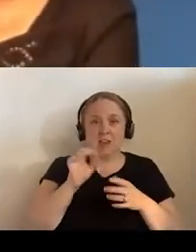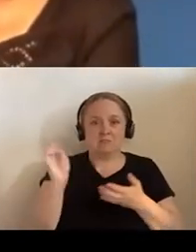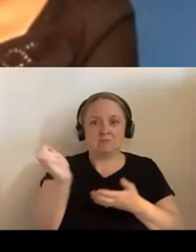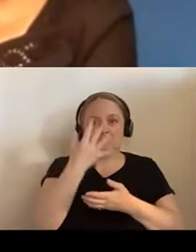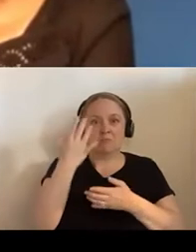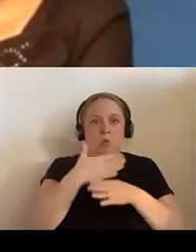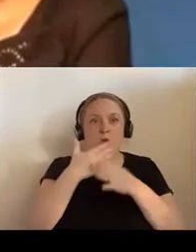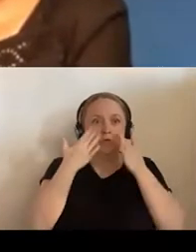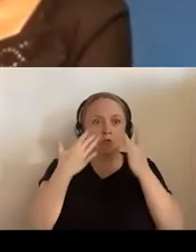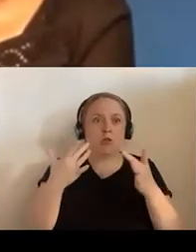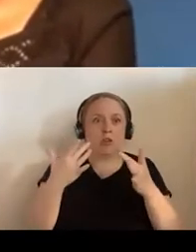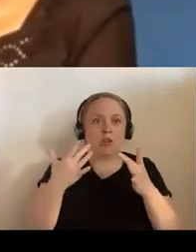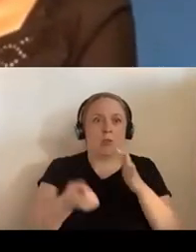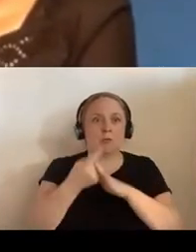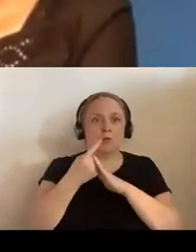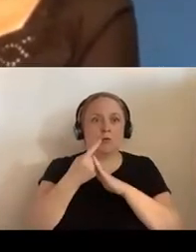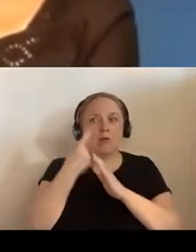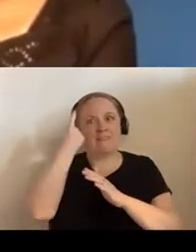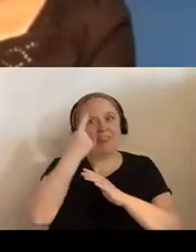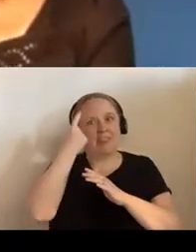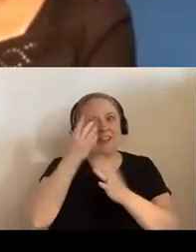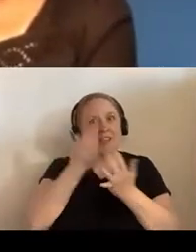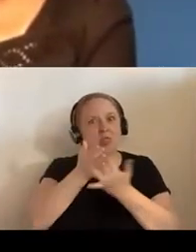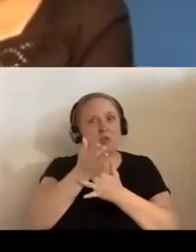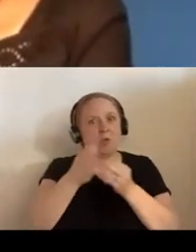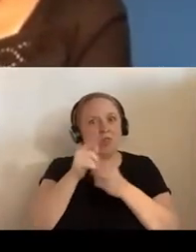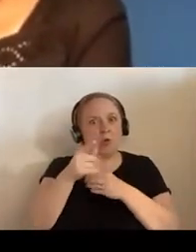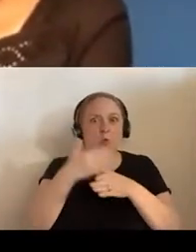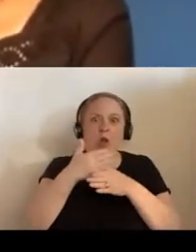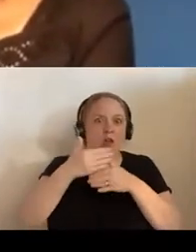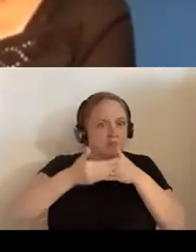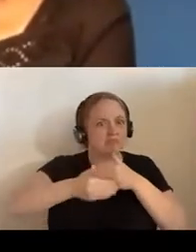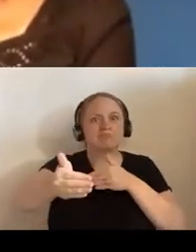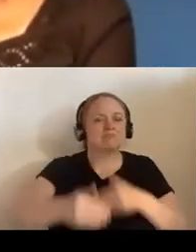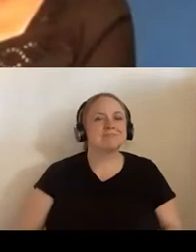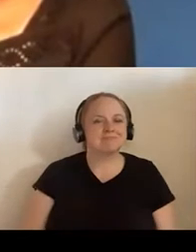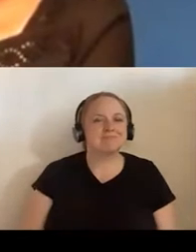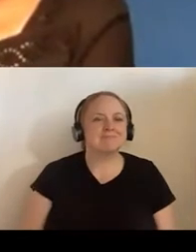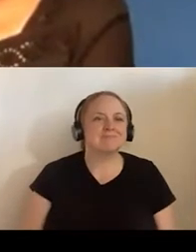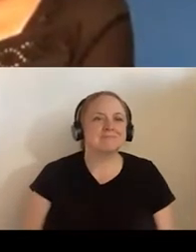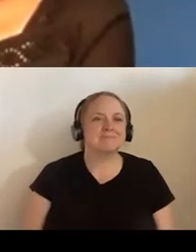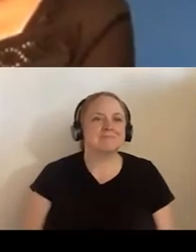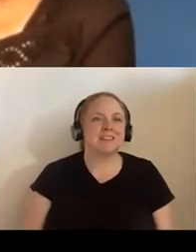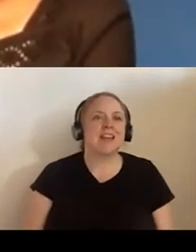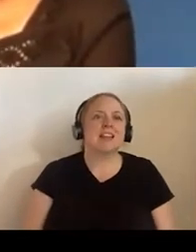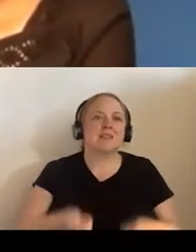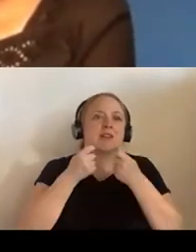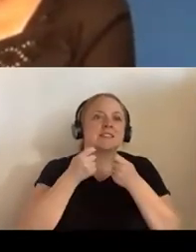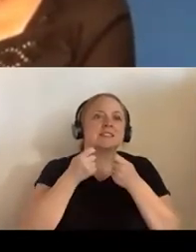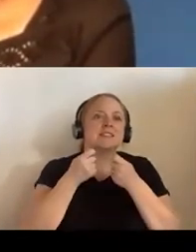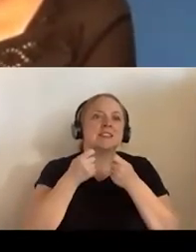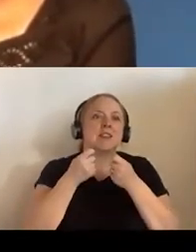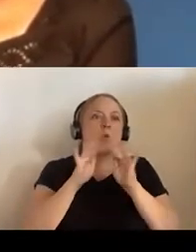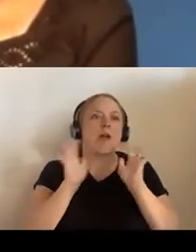and for the opportunity to think this through with you, because it is a work in progress. And to mention that there is a website